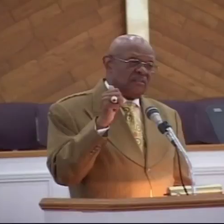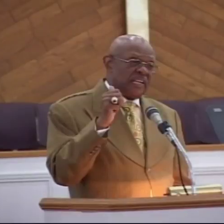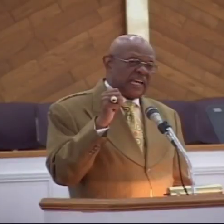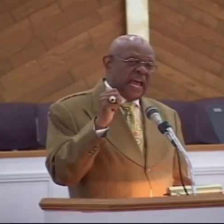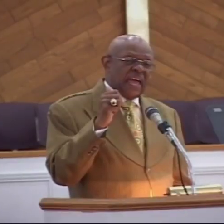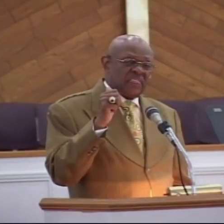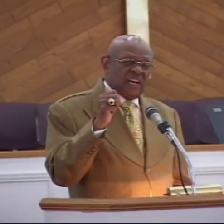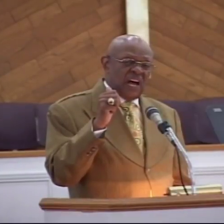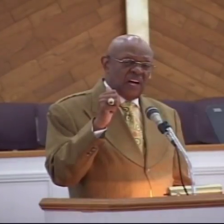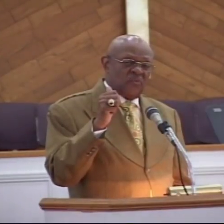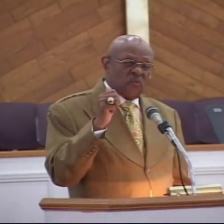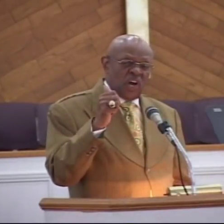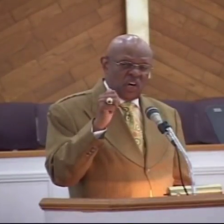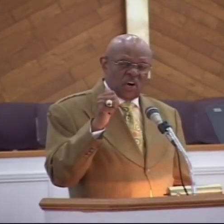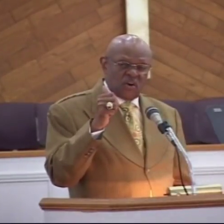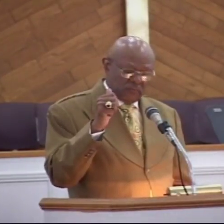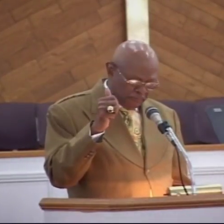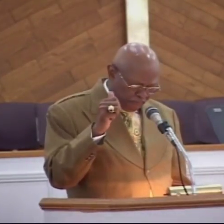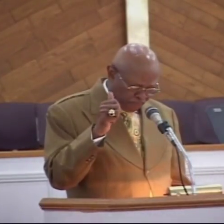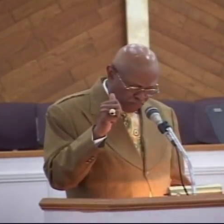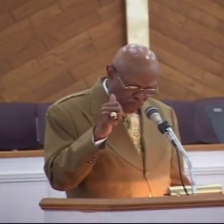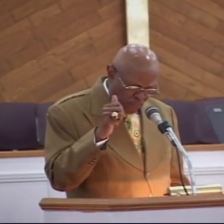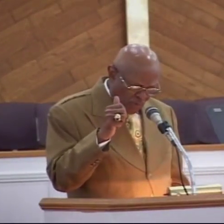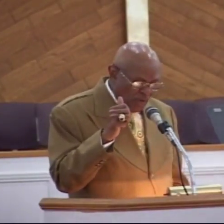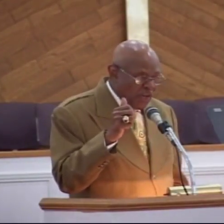great decathlon runner.